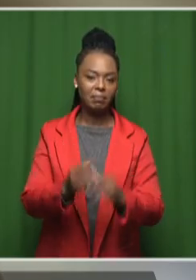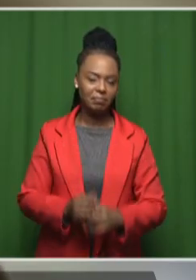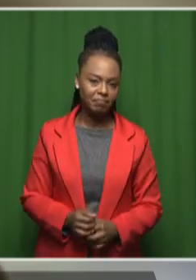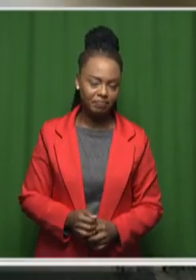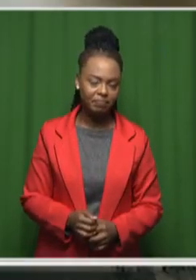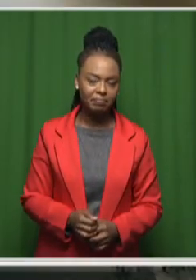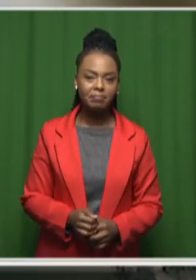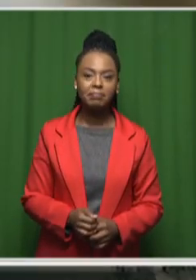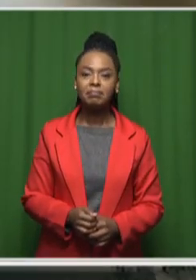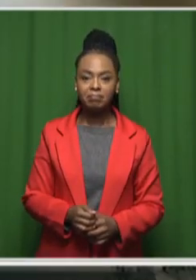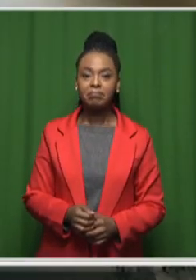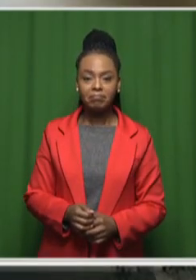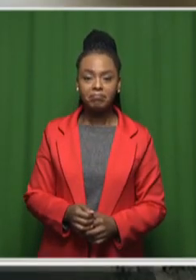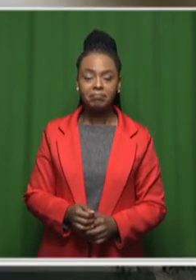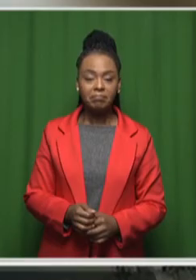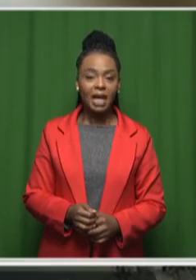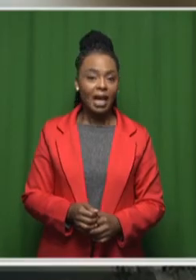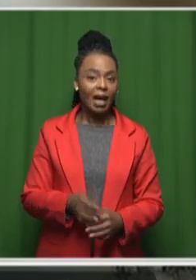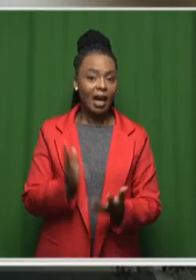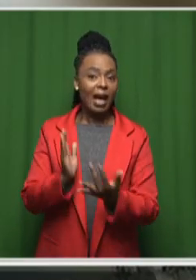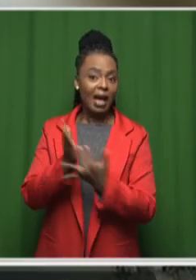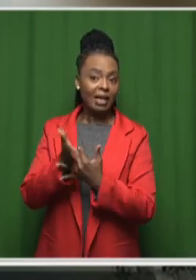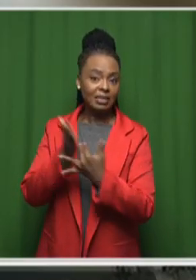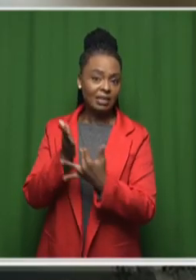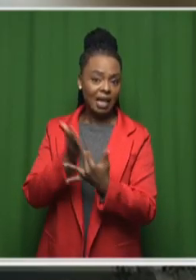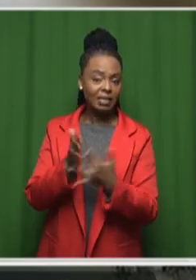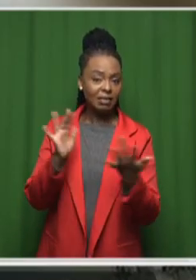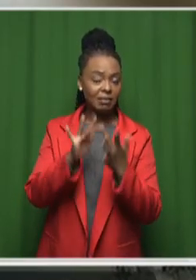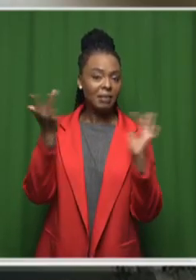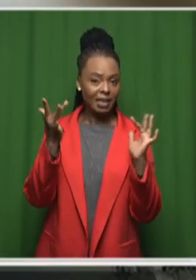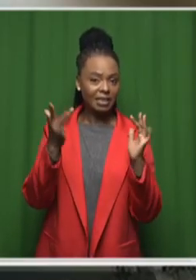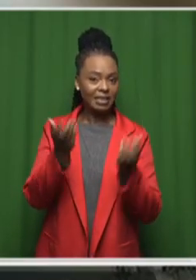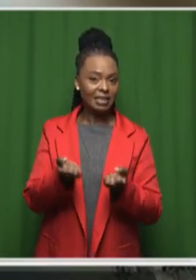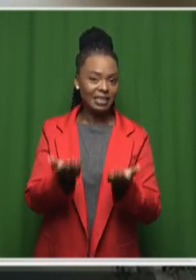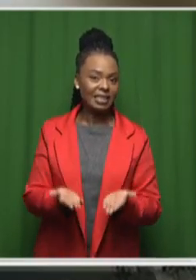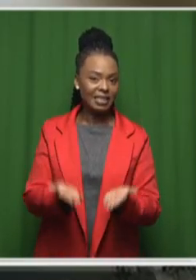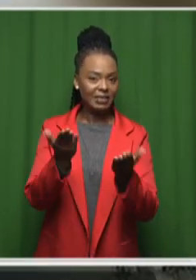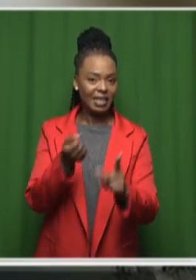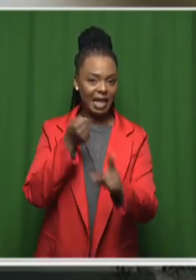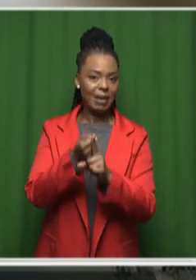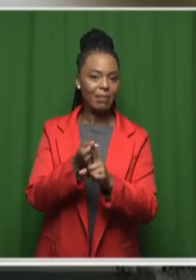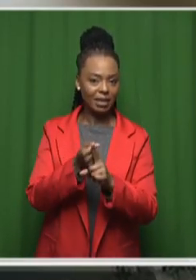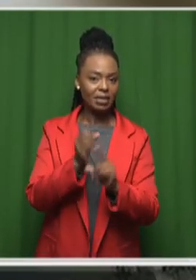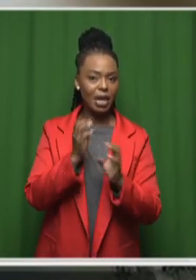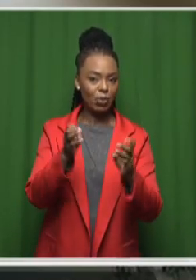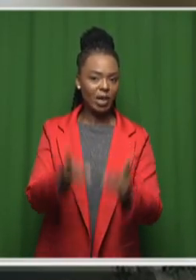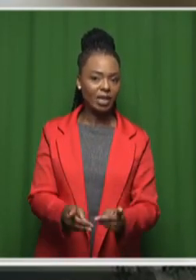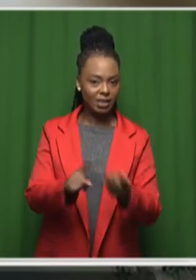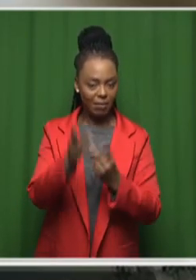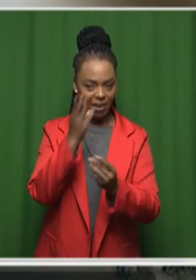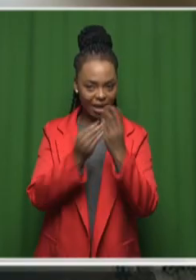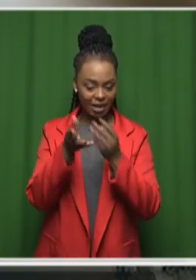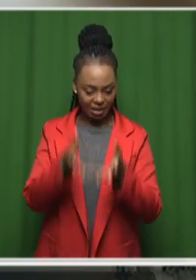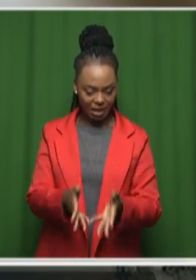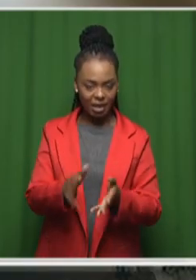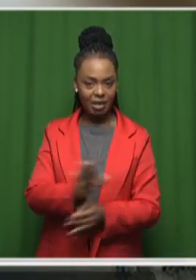And how will access then to digital services in local languages impact education and learning outcomes in Africa?